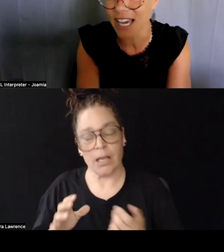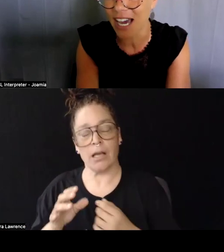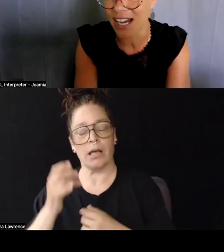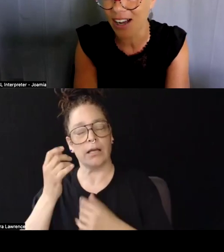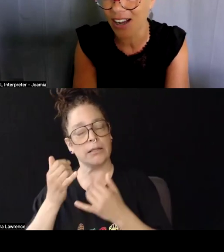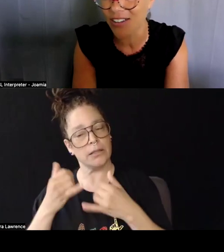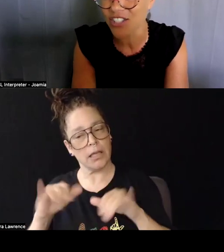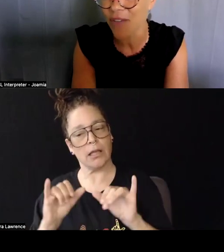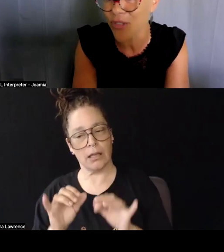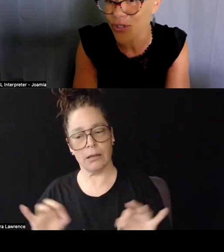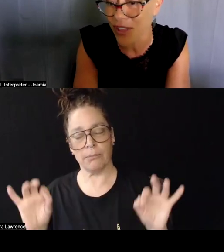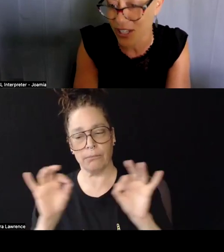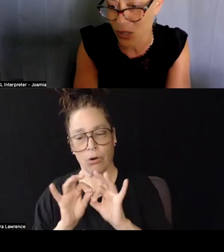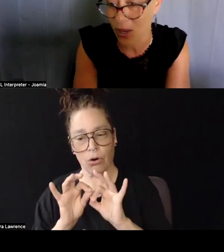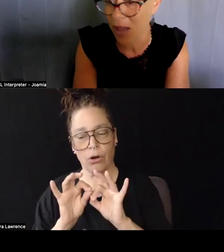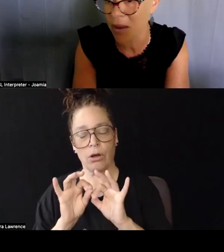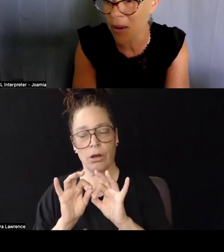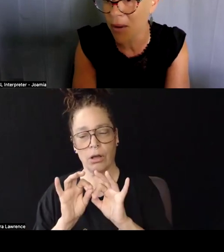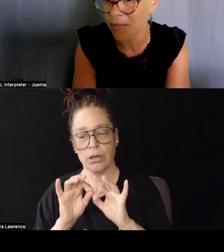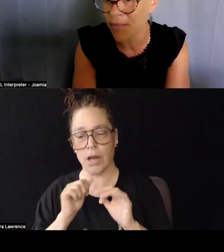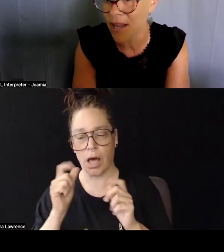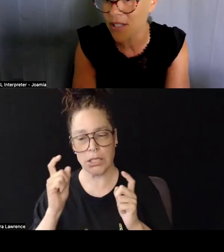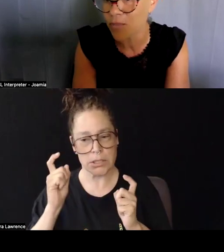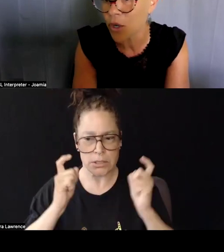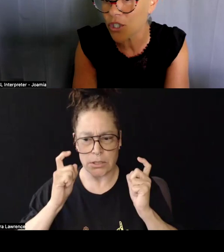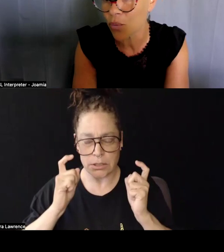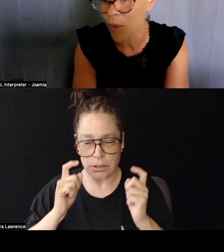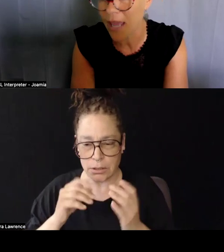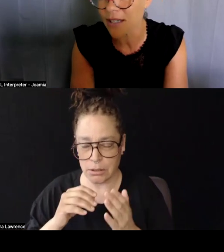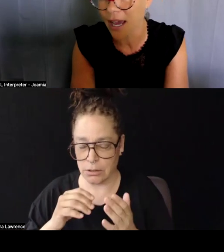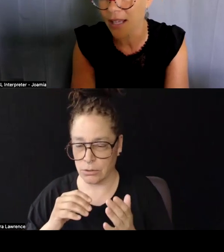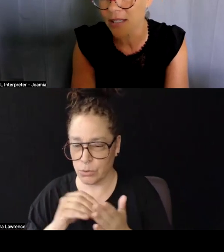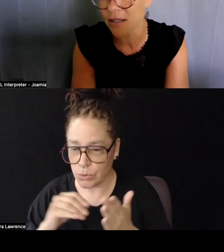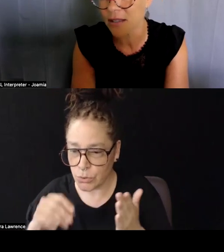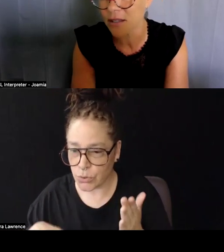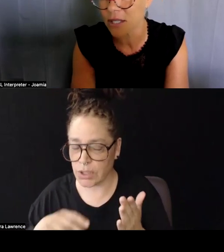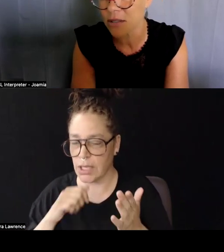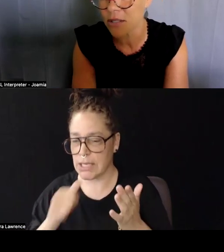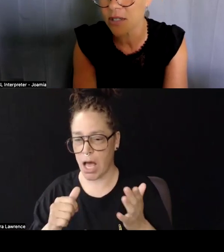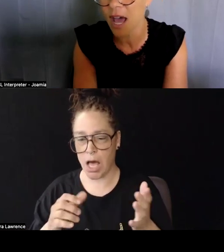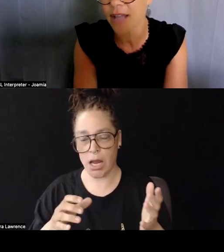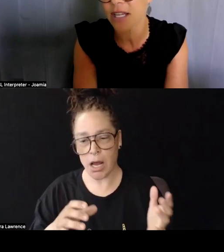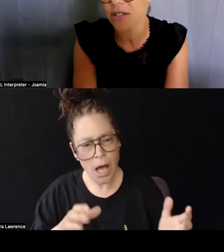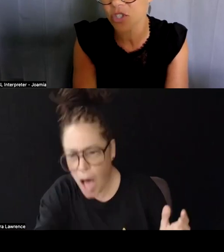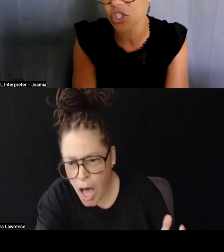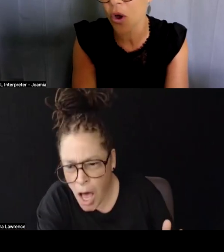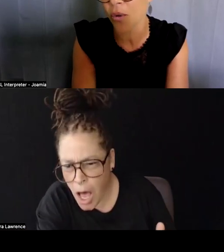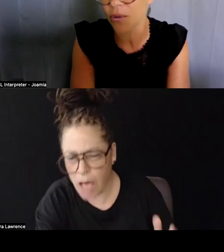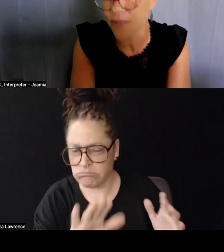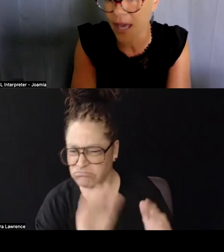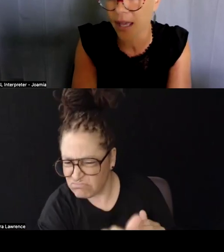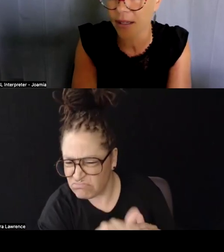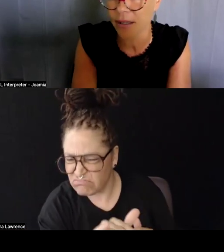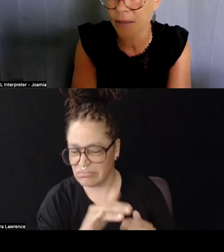at stuffing those feelings away. But it's important to recognize, to not to